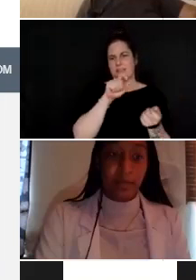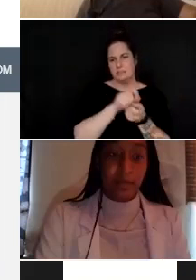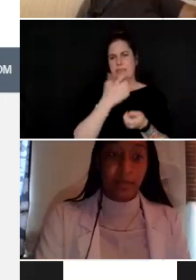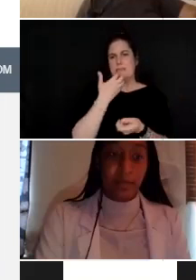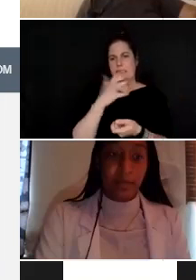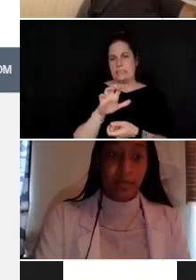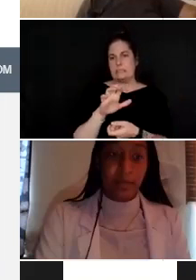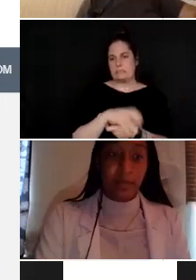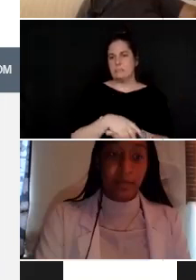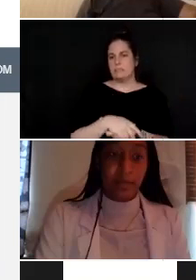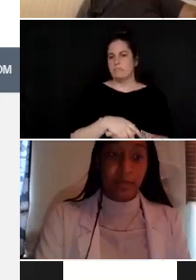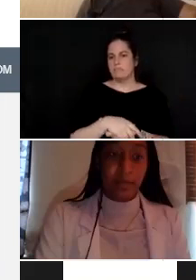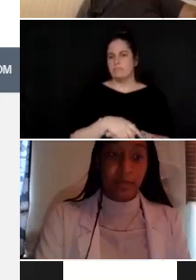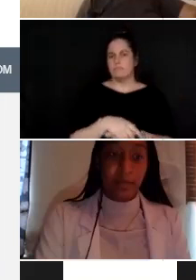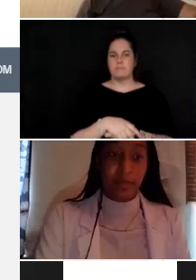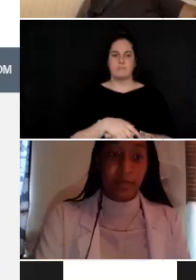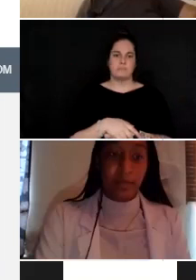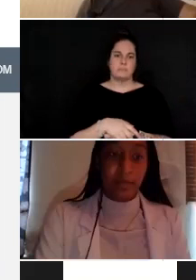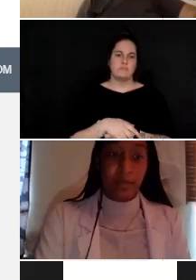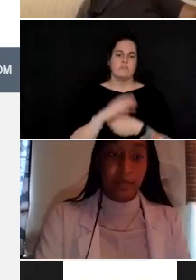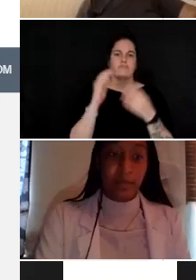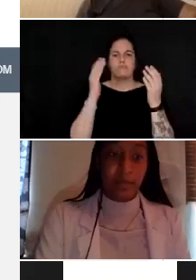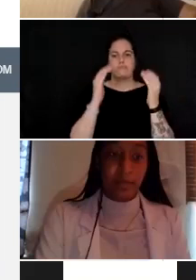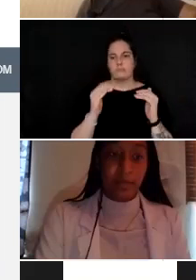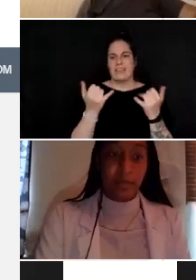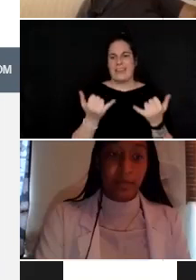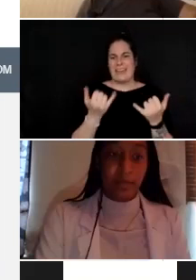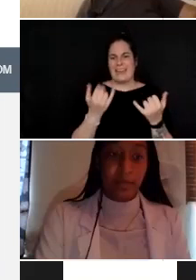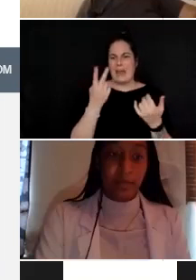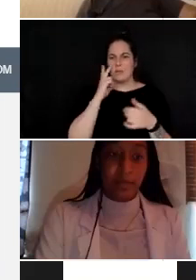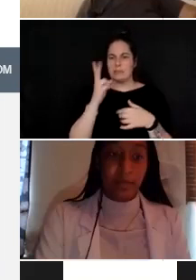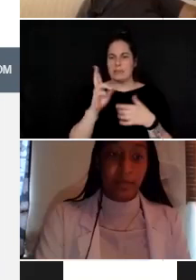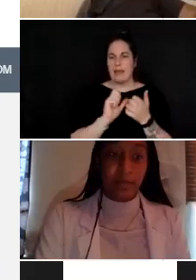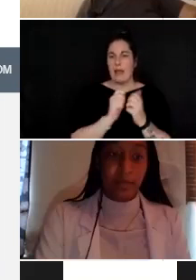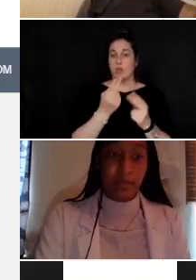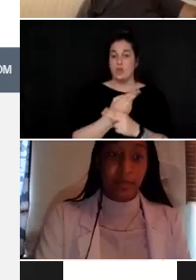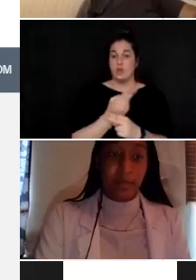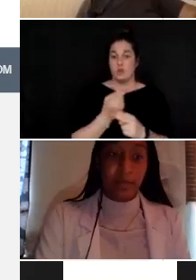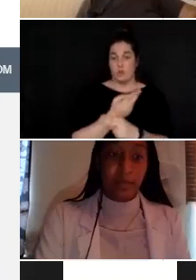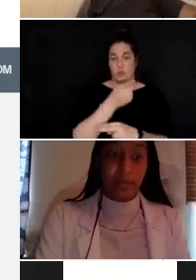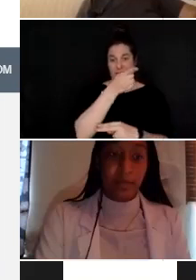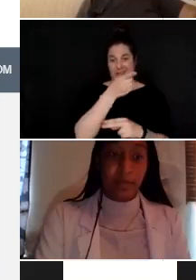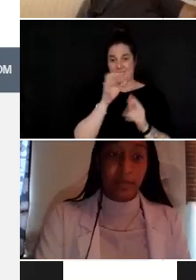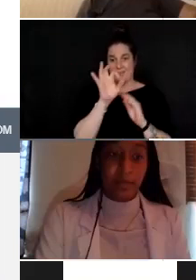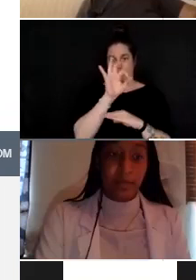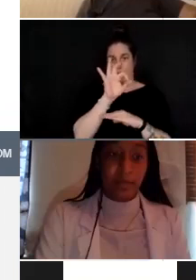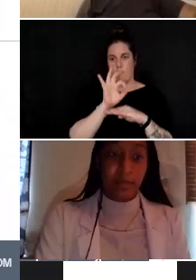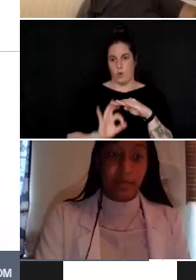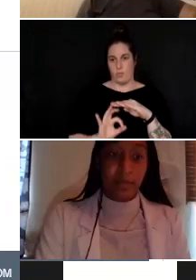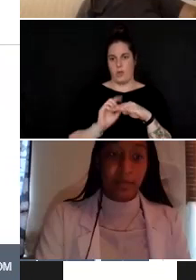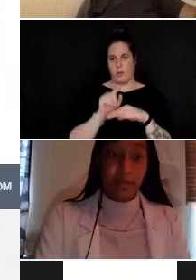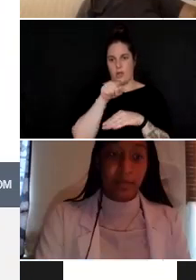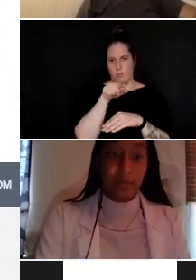All right? So now we'll see how to utilize this formula here in an example that I want to share with